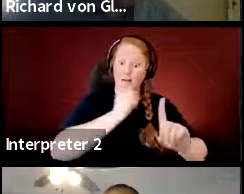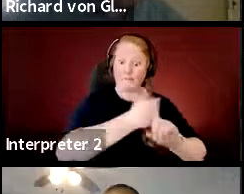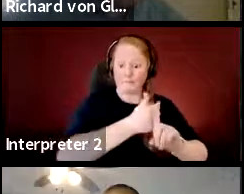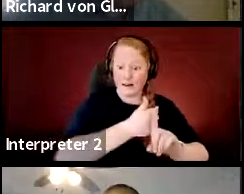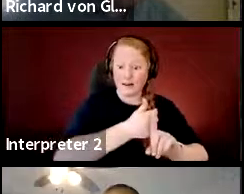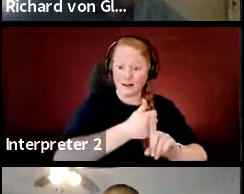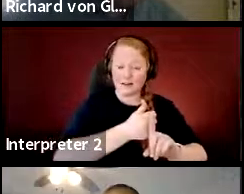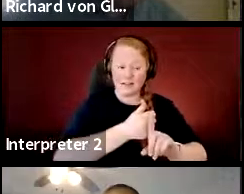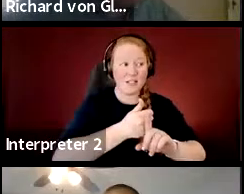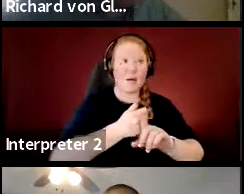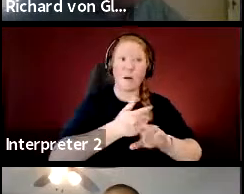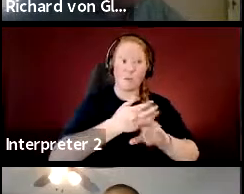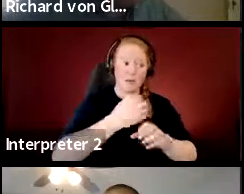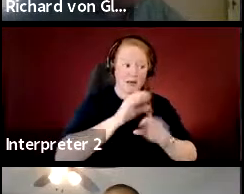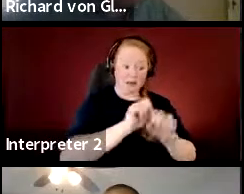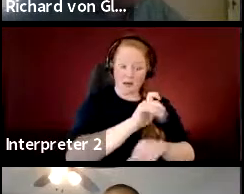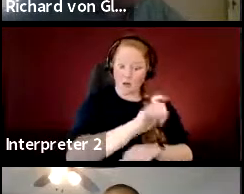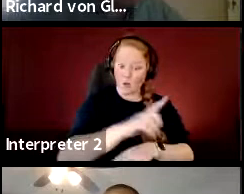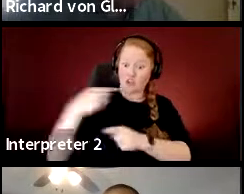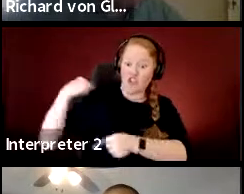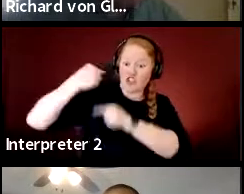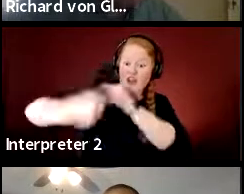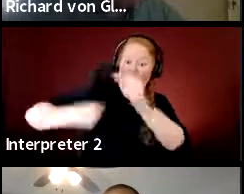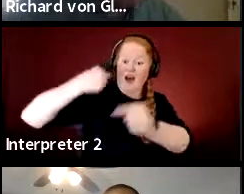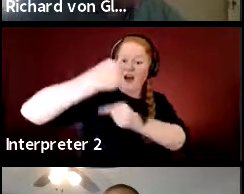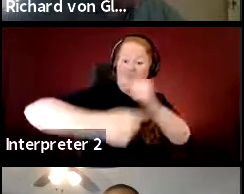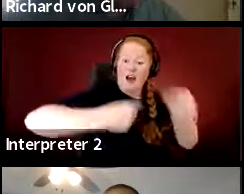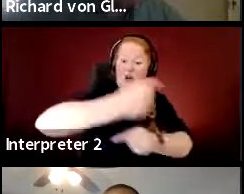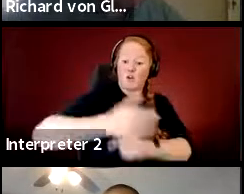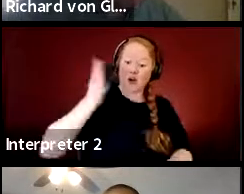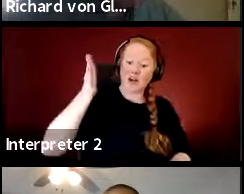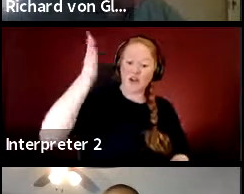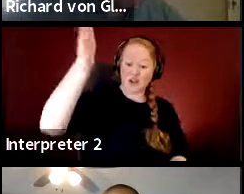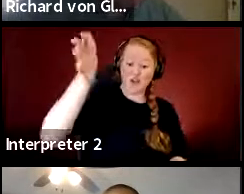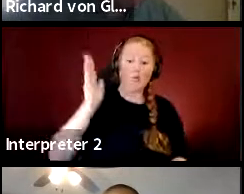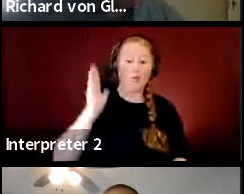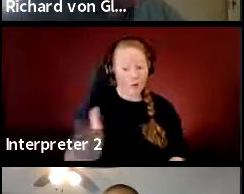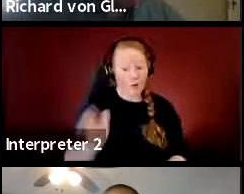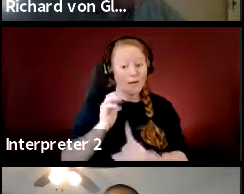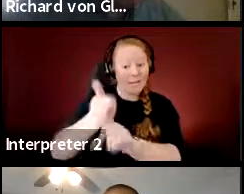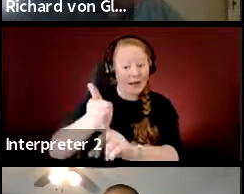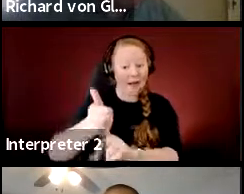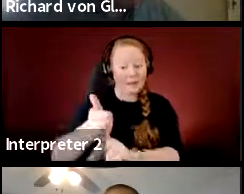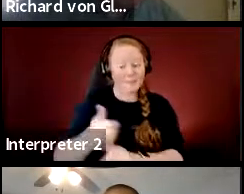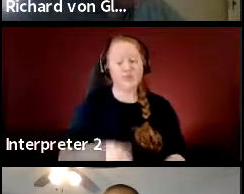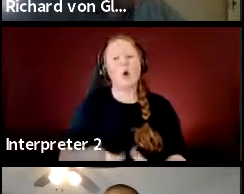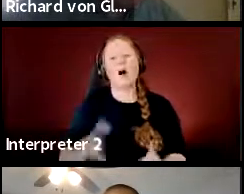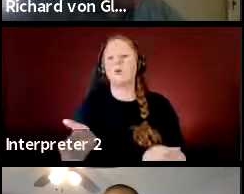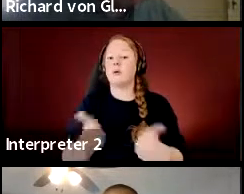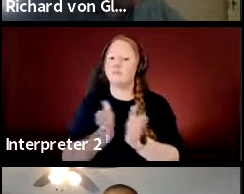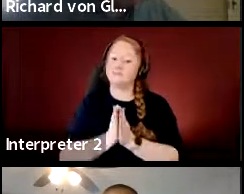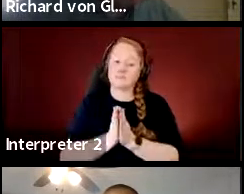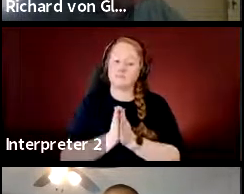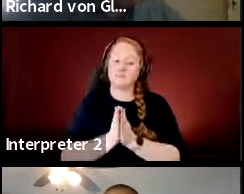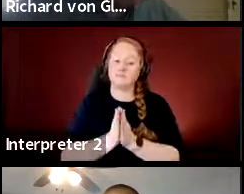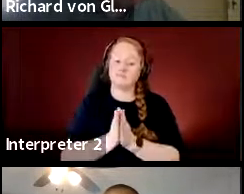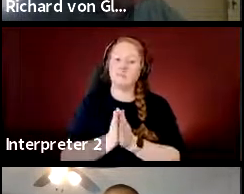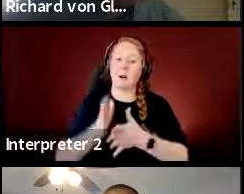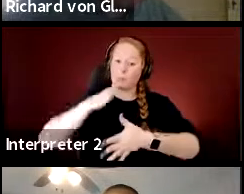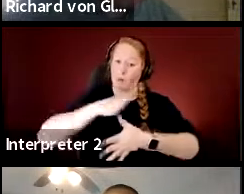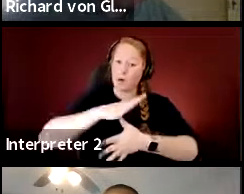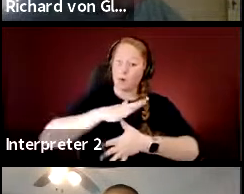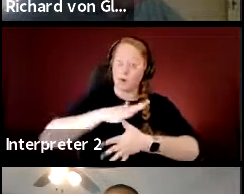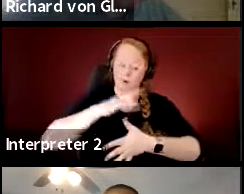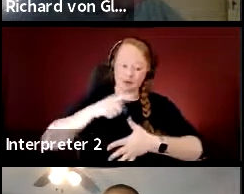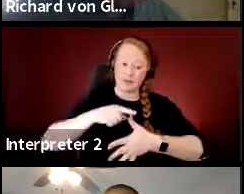Louisians to come. I'd like to ask this advisory board to prioritize an increase in the cap